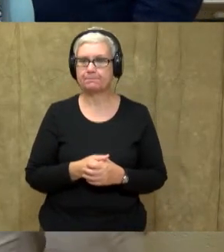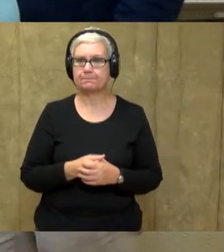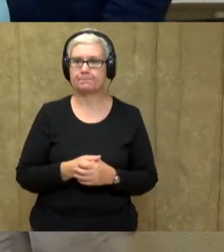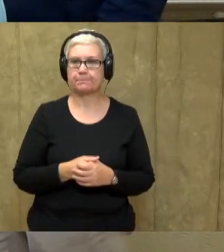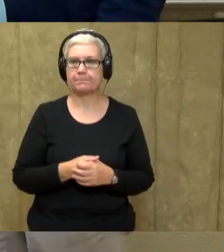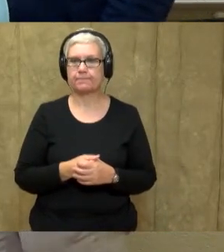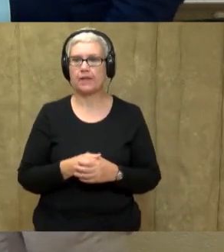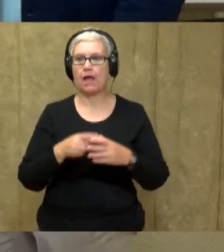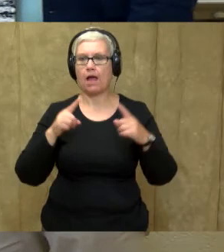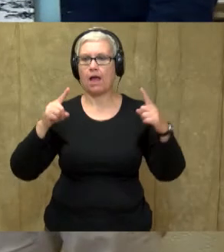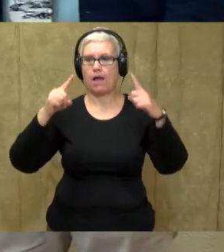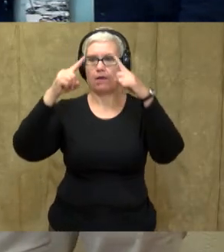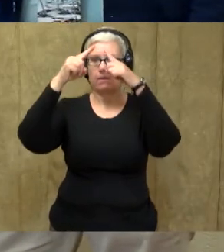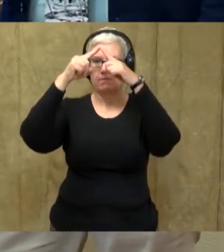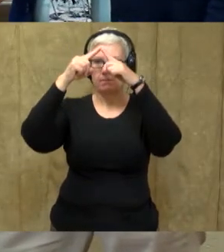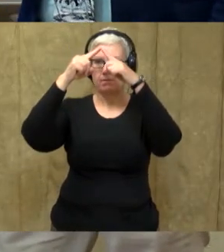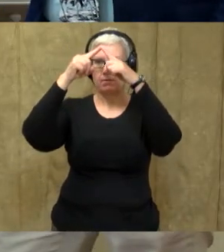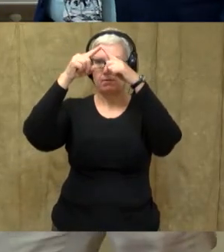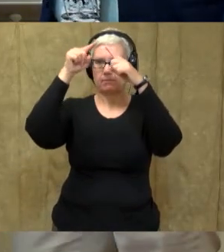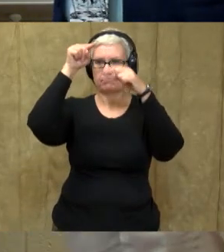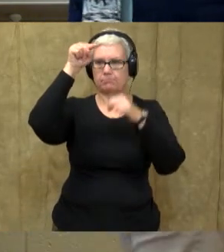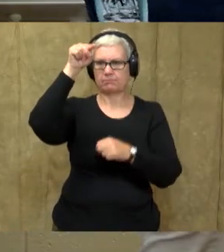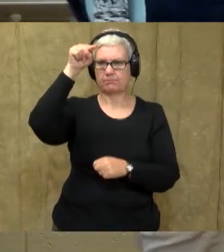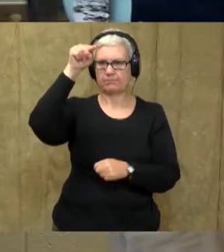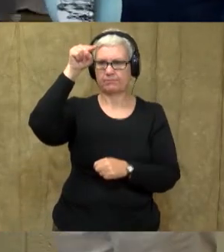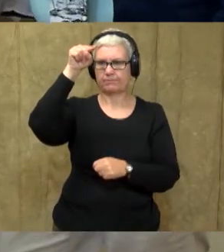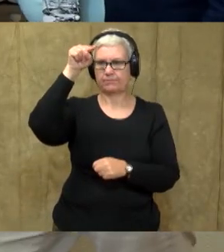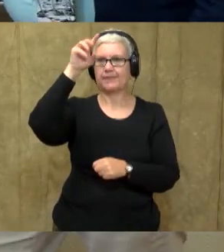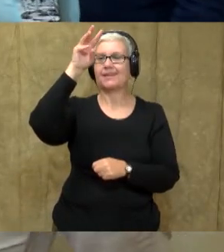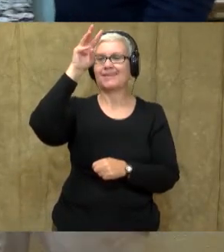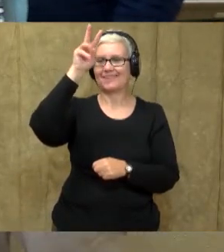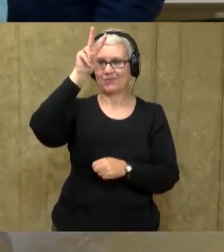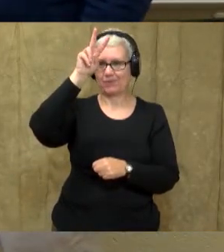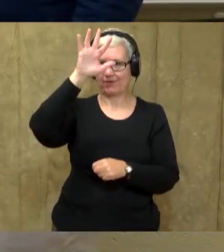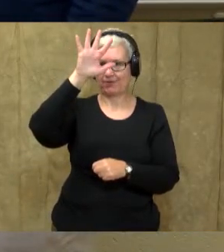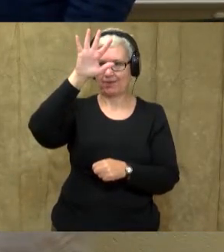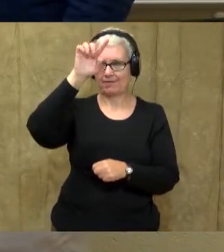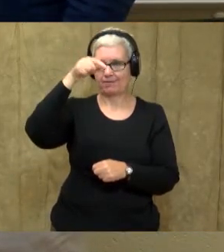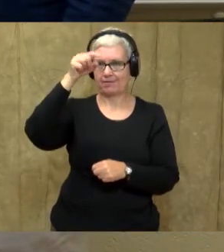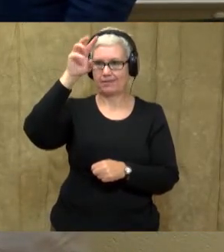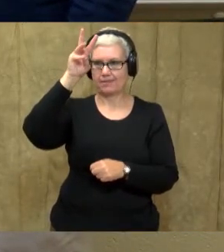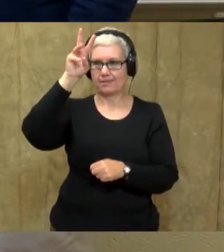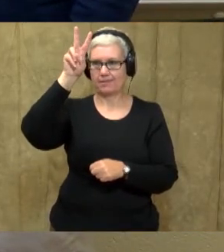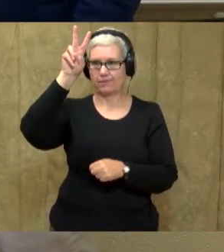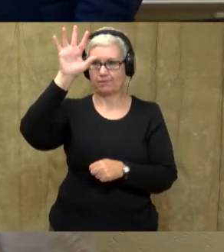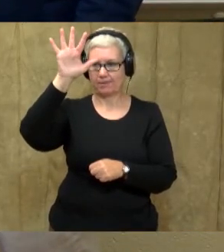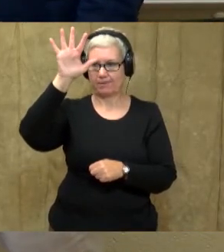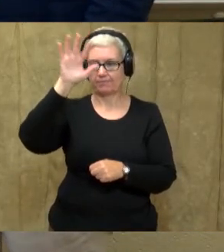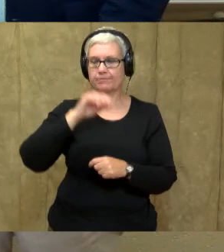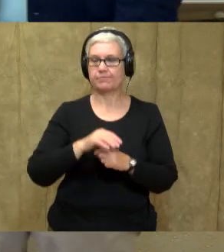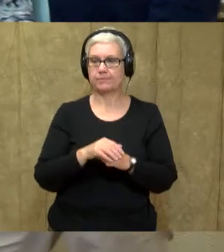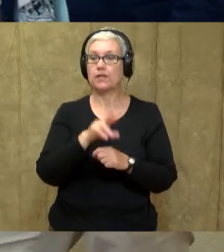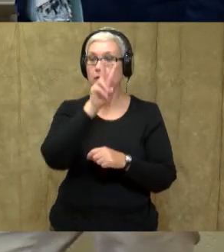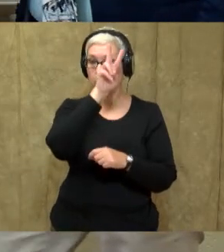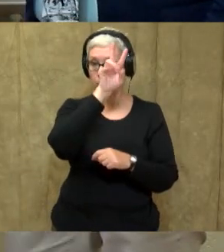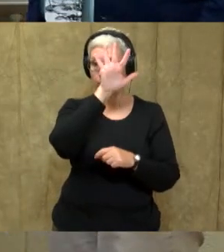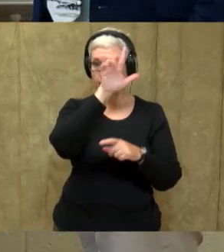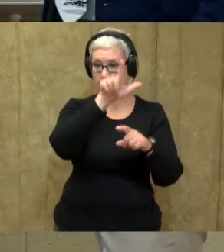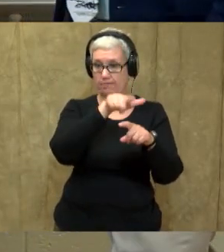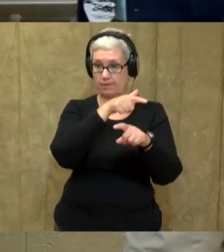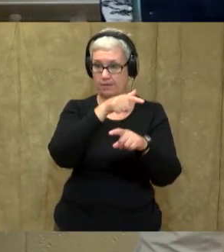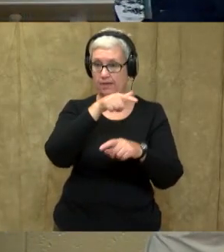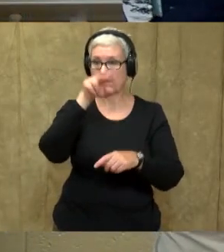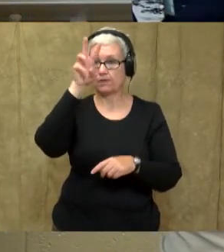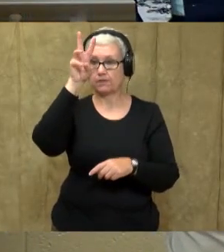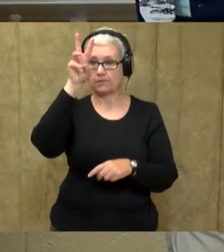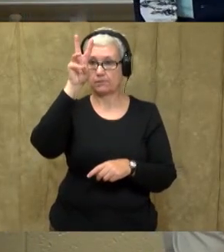that vertex is going to be. It's the same point, 25 for our length, and then our squared area